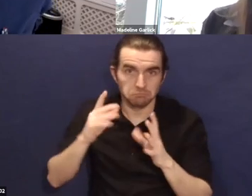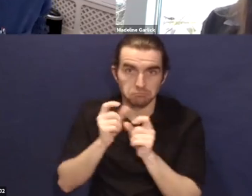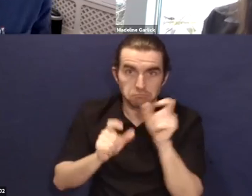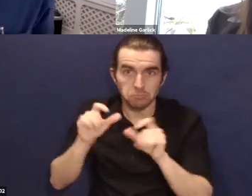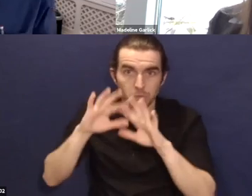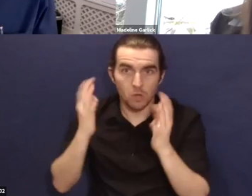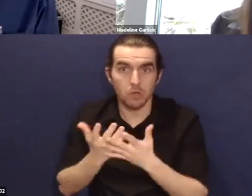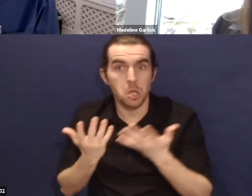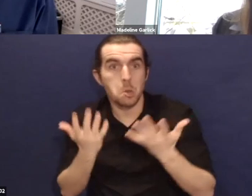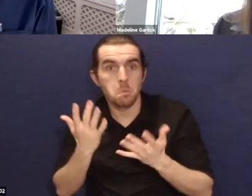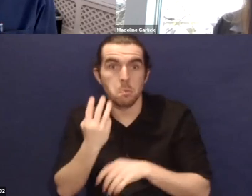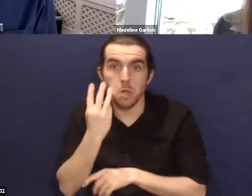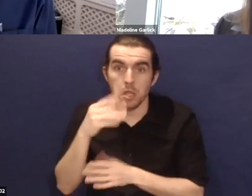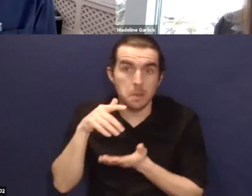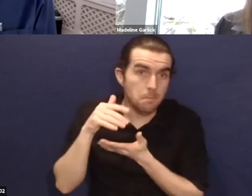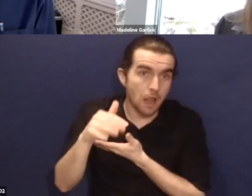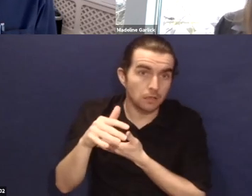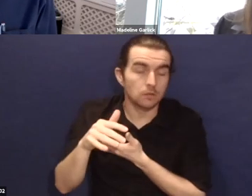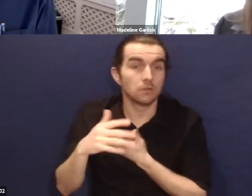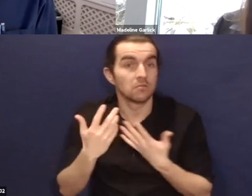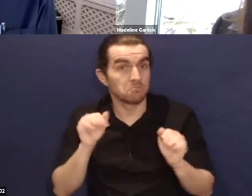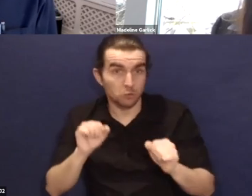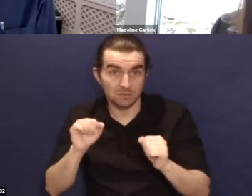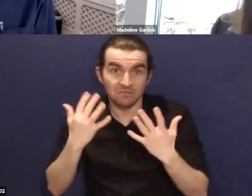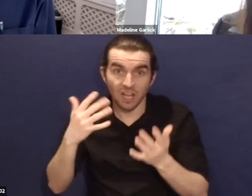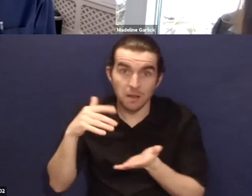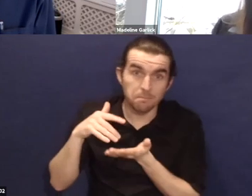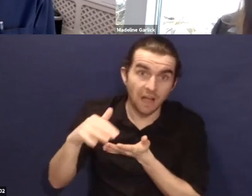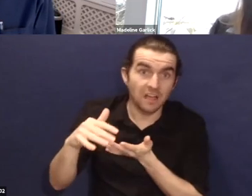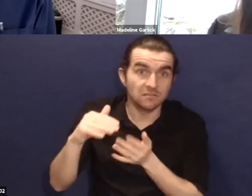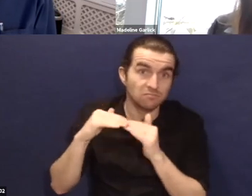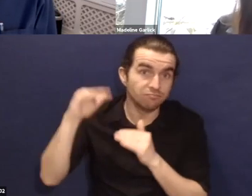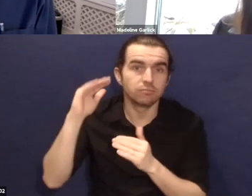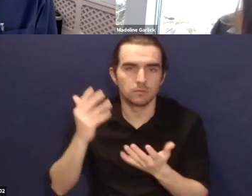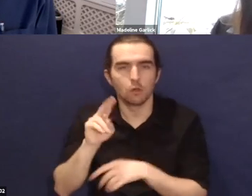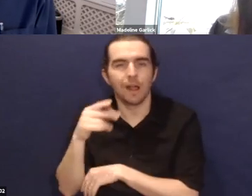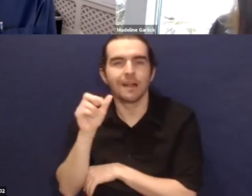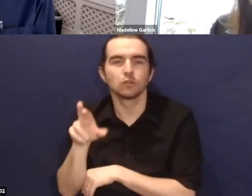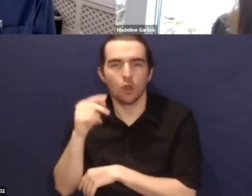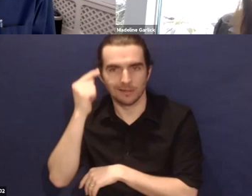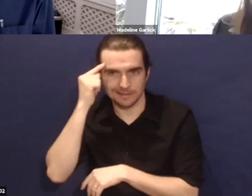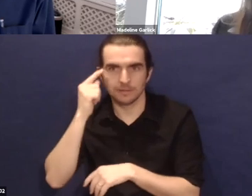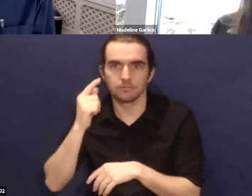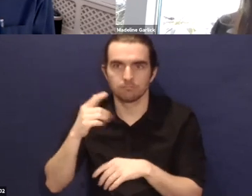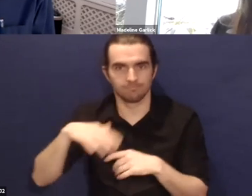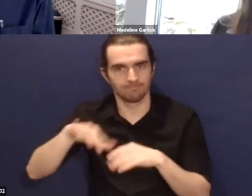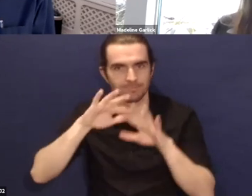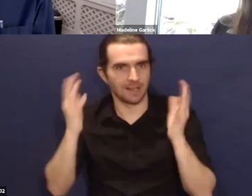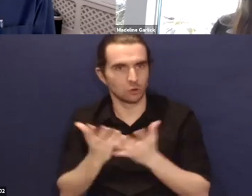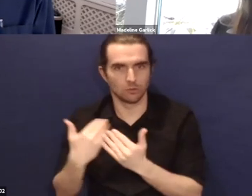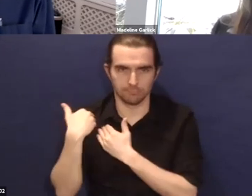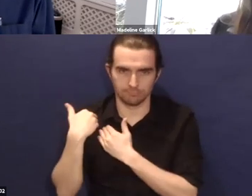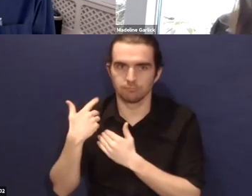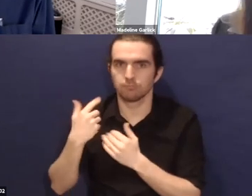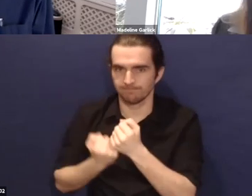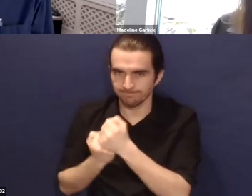But what is increasingly clear, I think, here is that these really are challenges that we cannot and shouldn't be seeking to take on